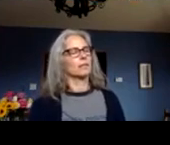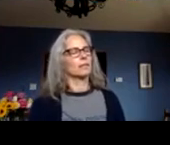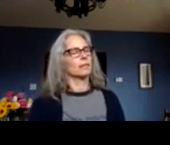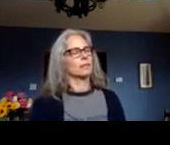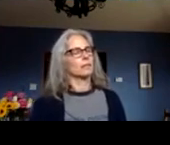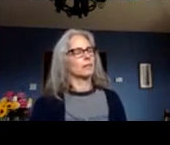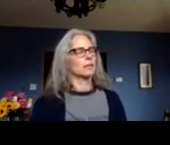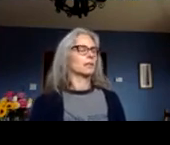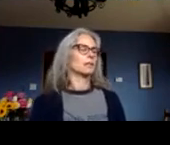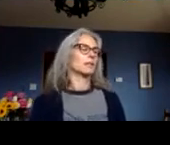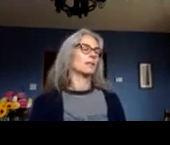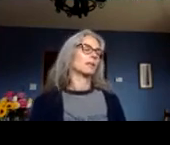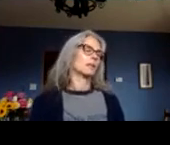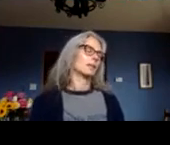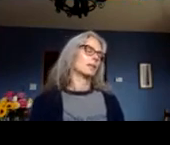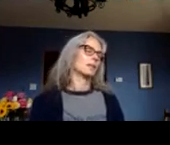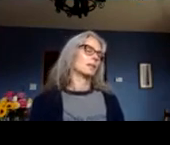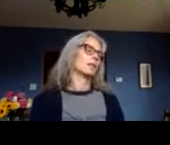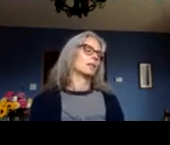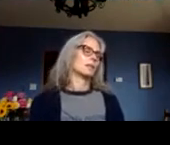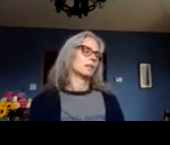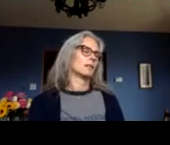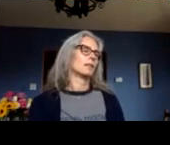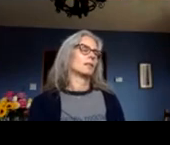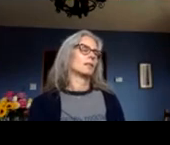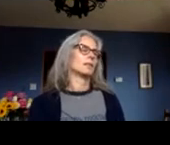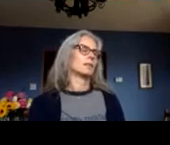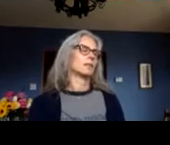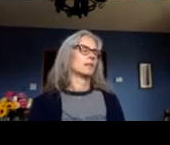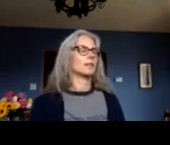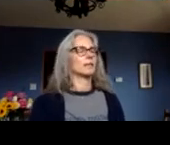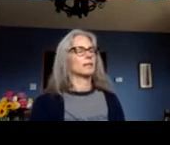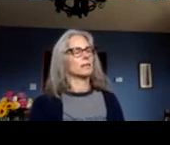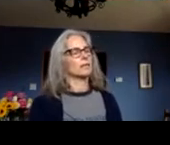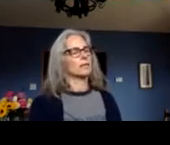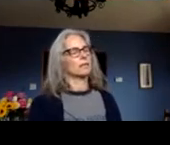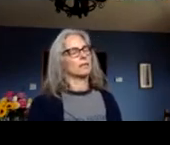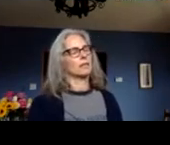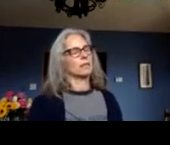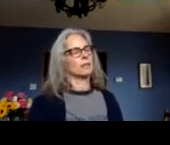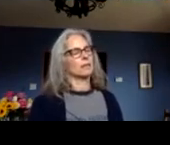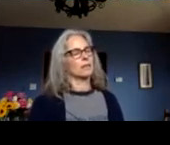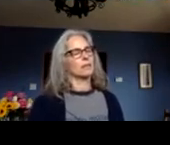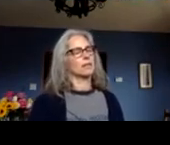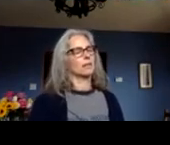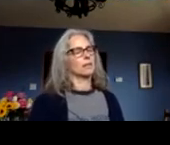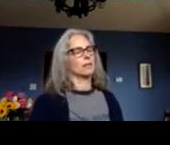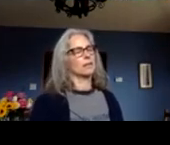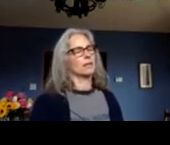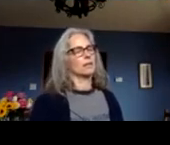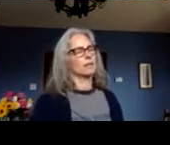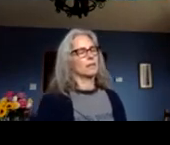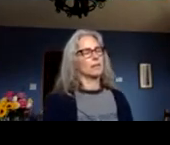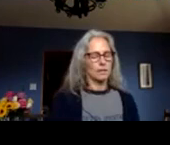webinar topics, and feedback and grading in Classroom definitely has enough about it that we can do a webinar solely on